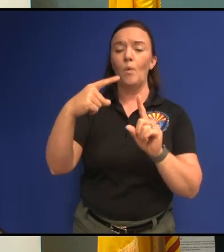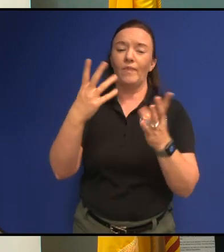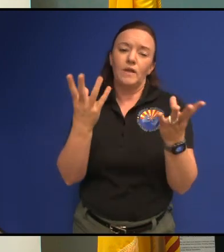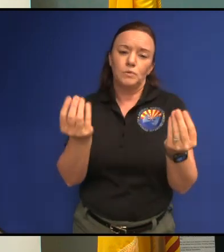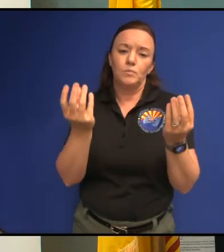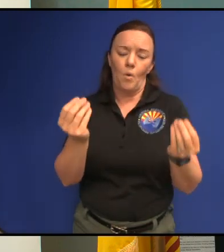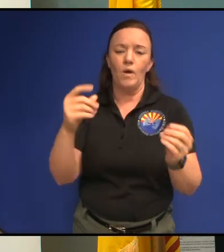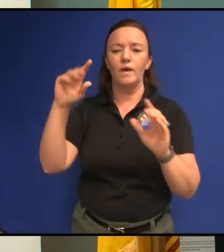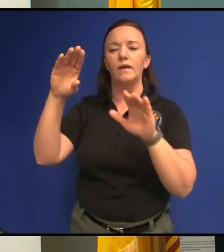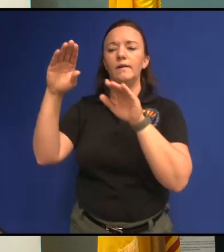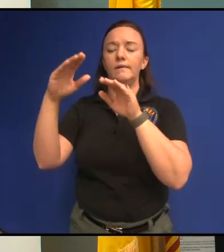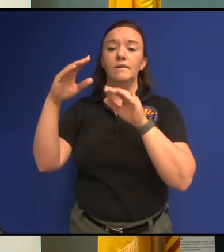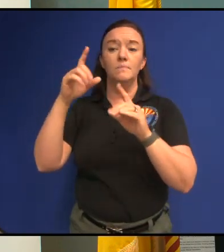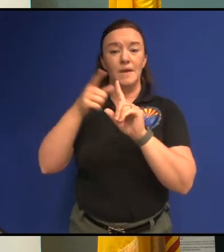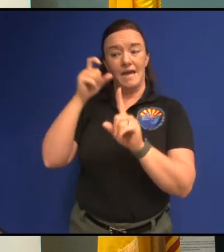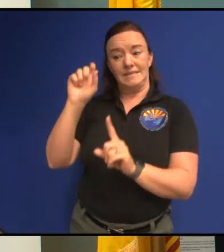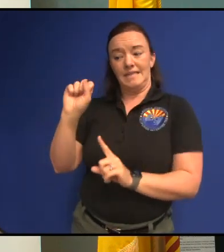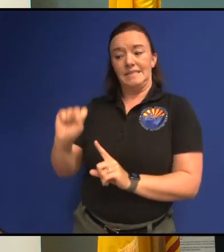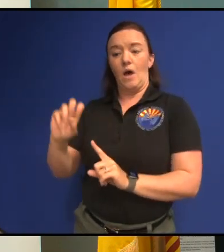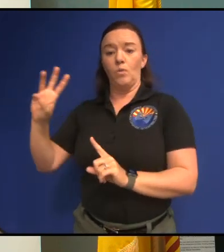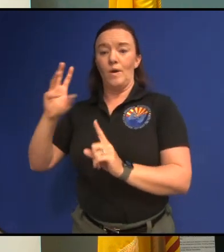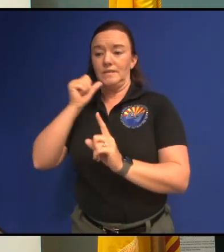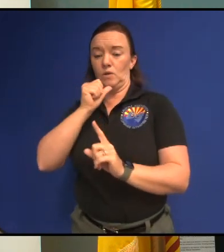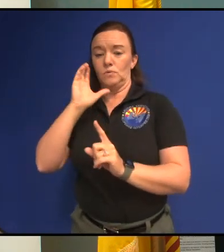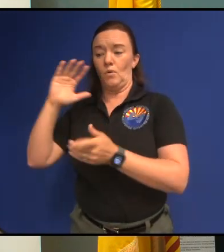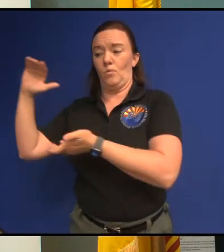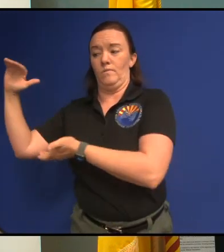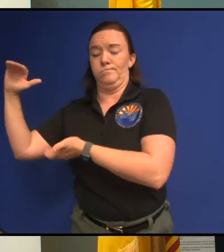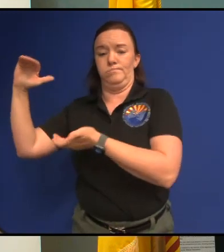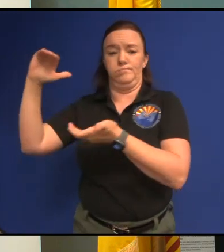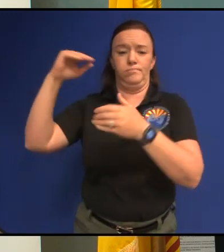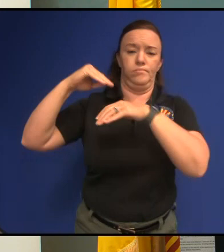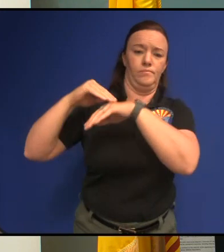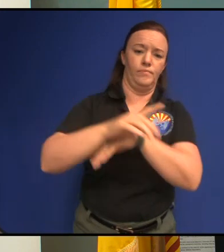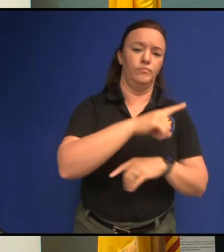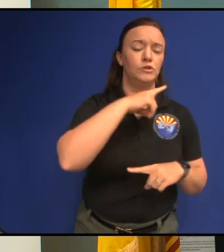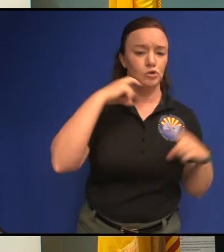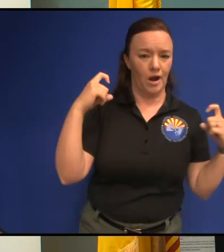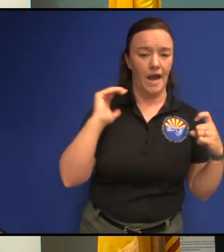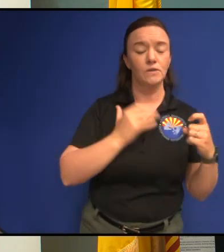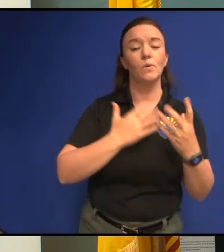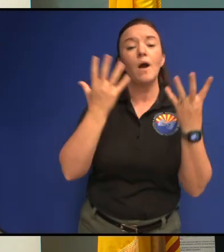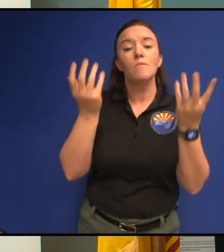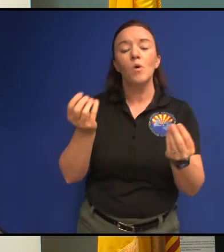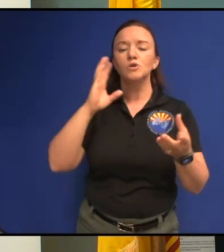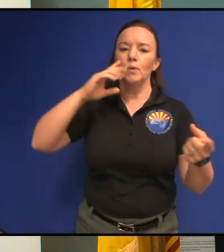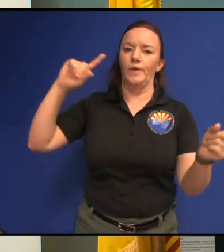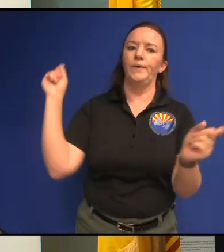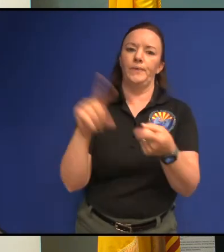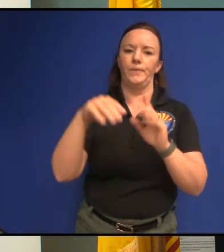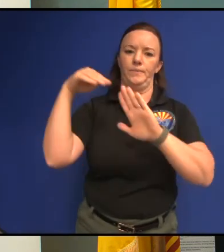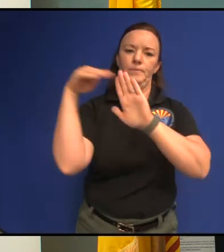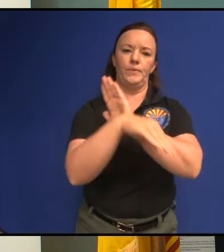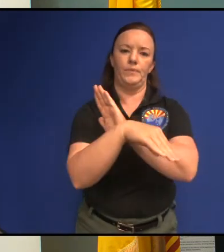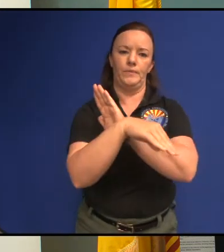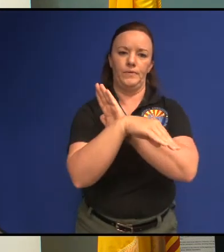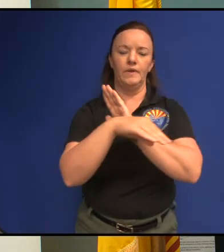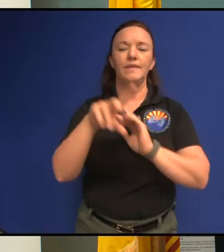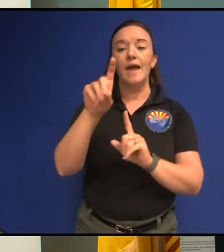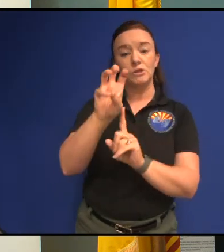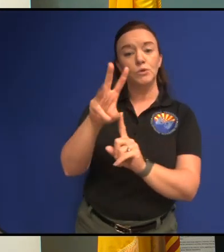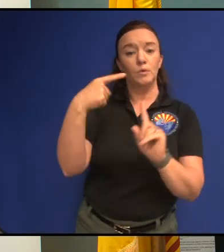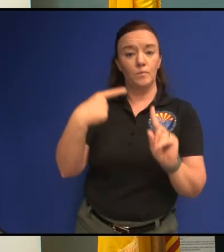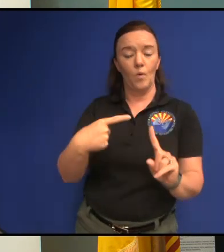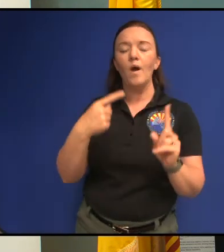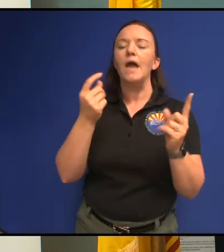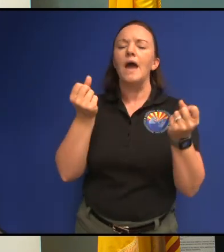southwest, over Arizona. That's going to start moving over us, start to drop our dew points significantly, and that's the measure of the moisture